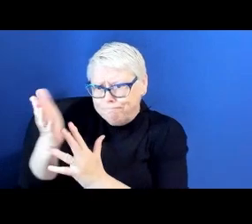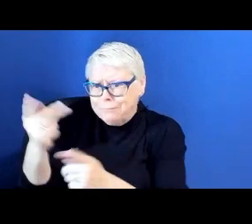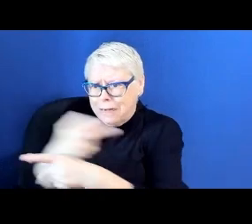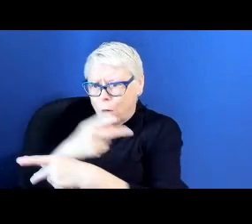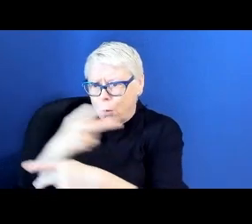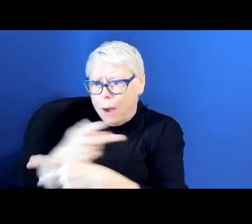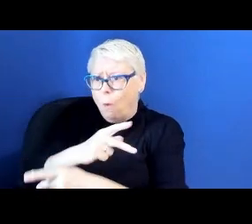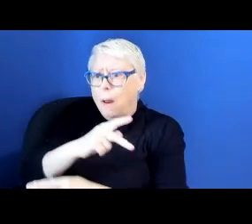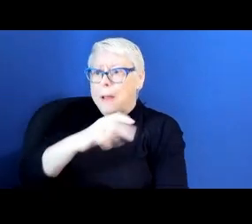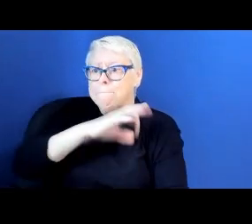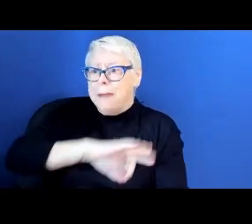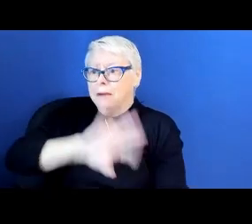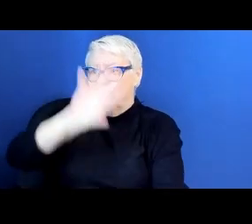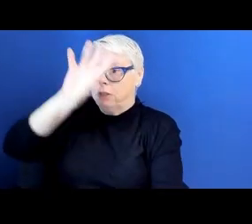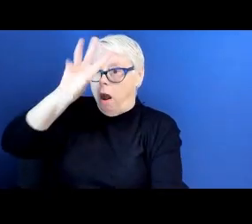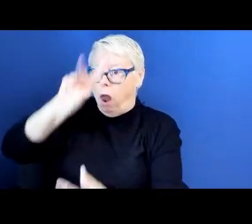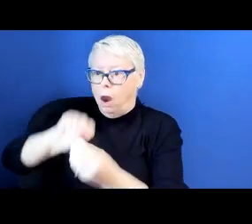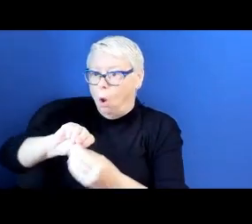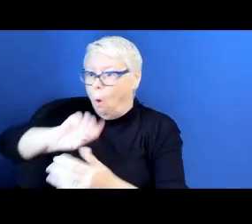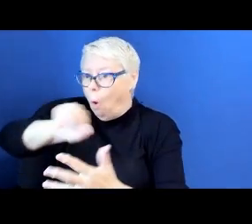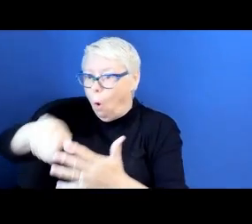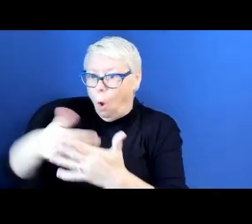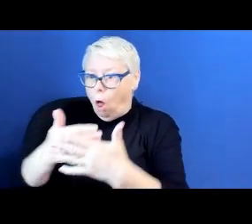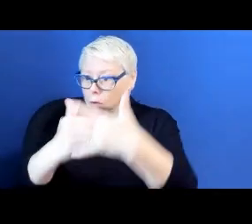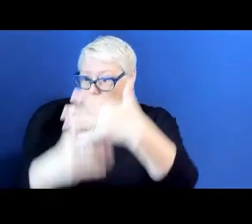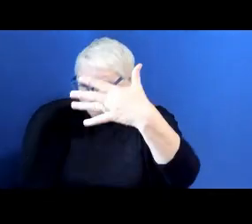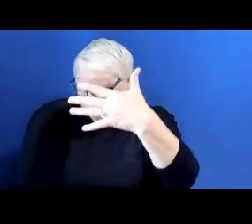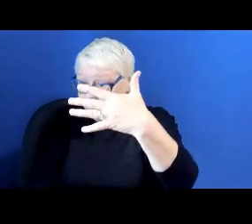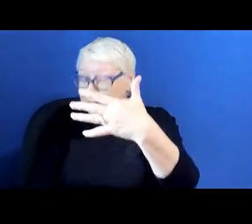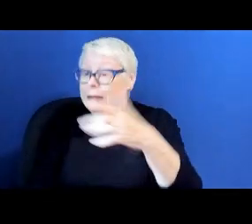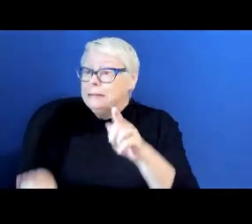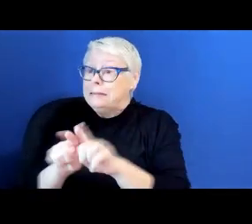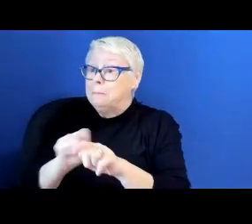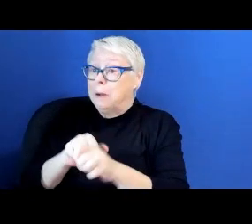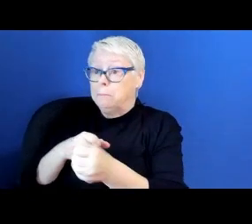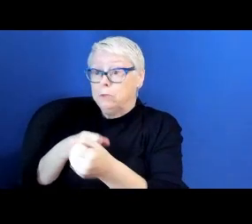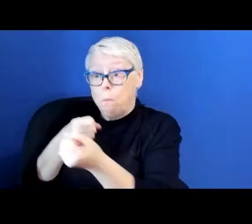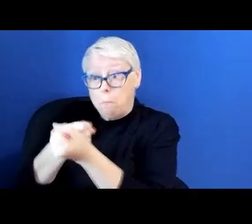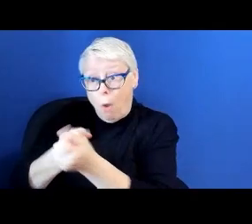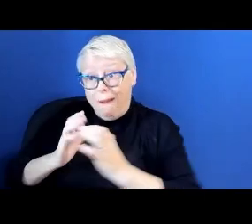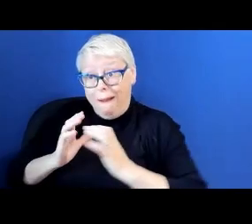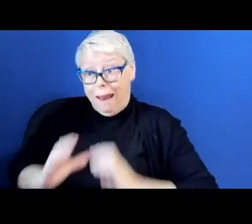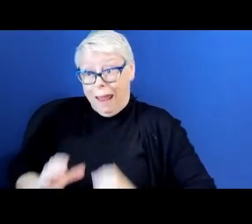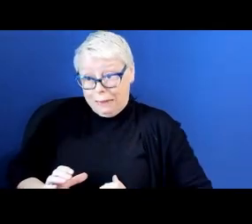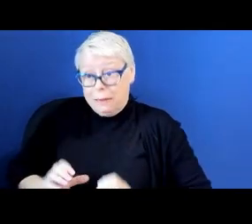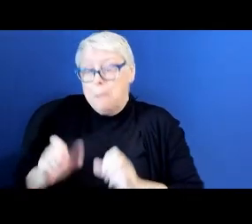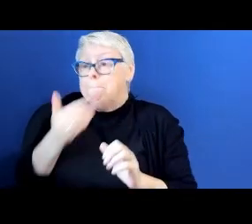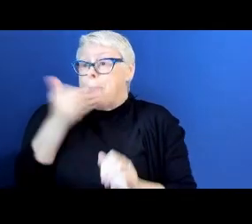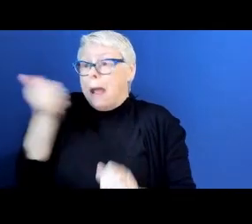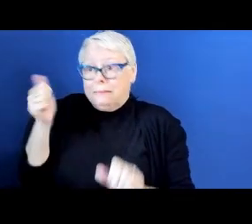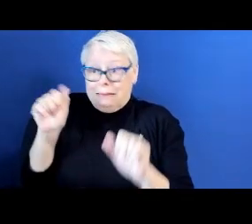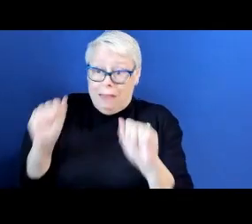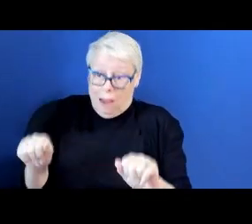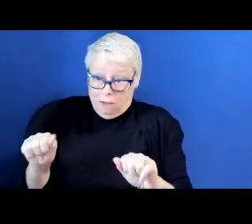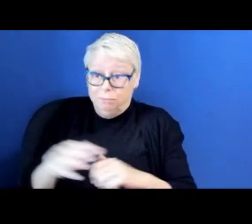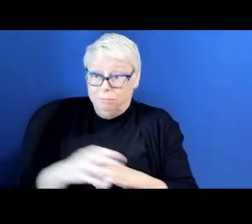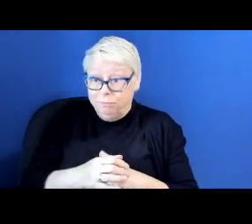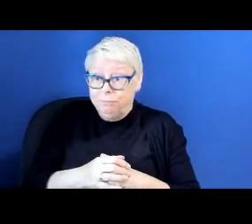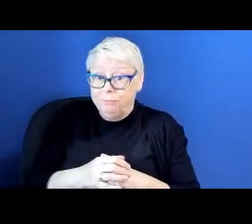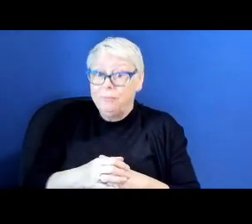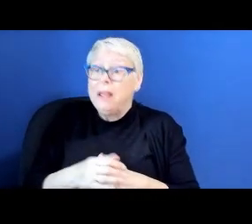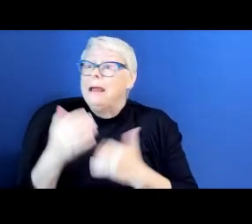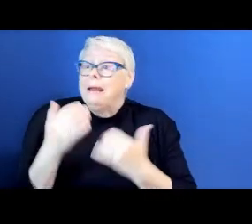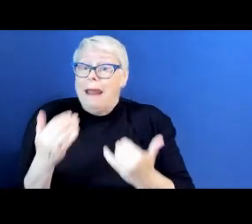that are available and support your clients to the best of capability. And also when you're clicking